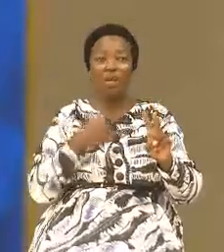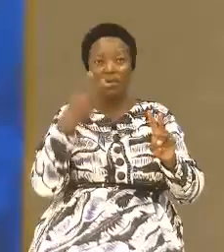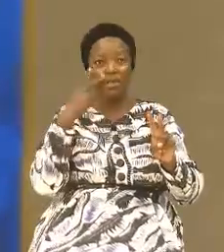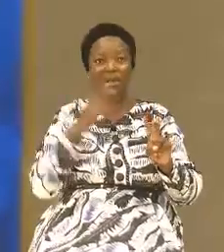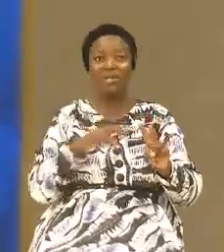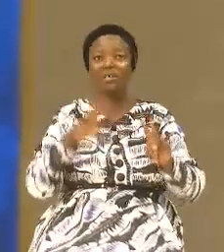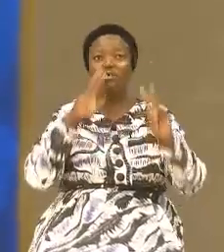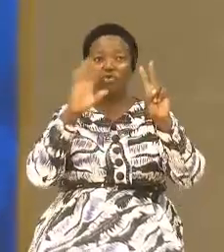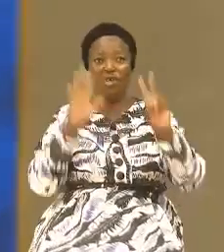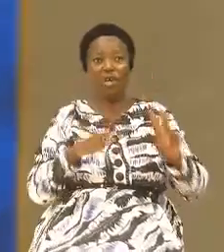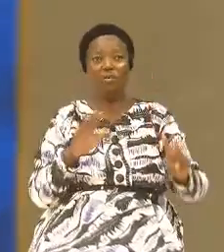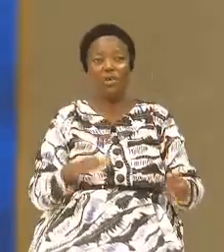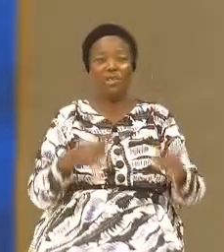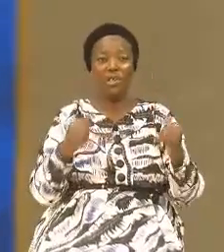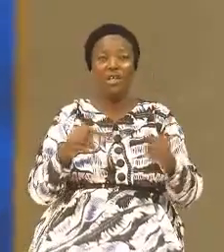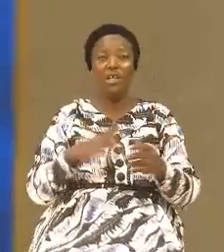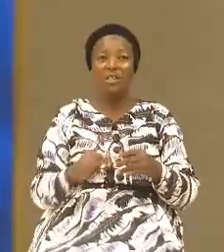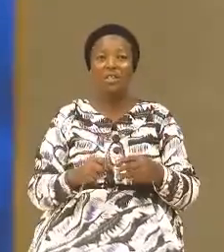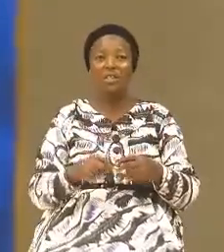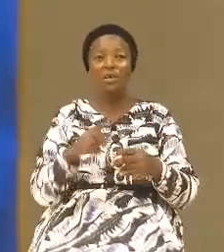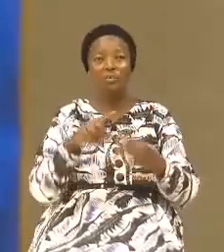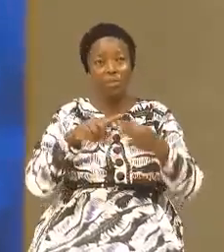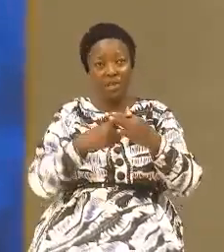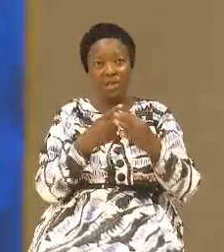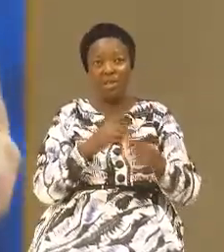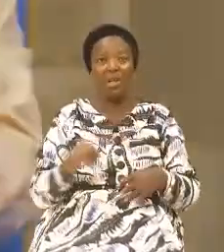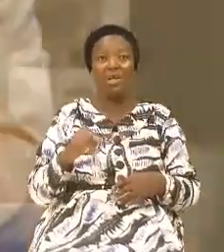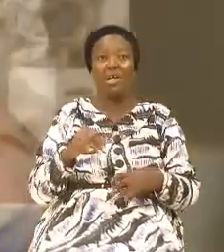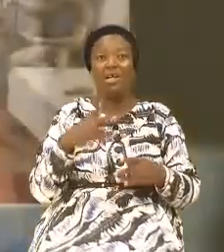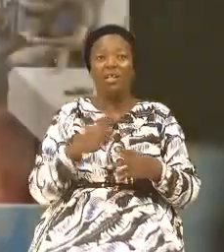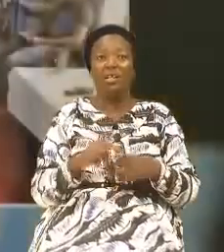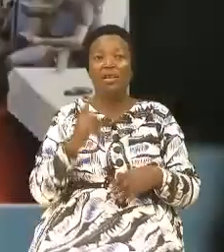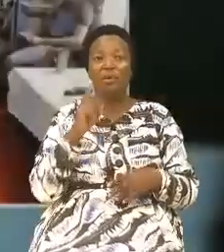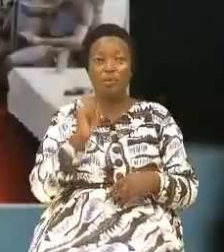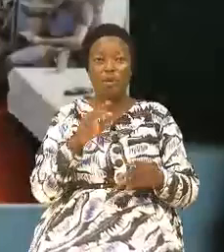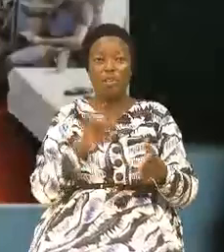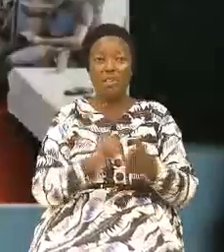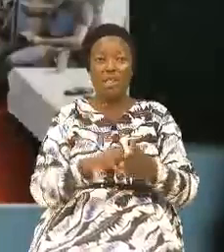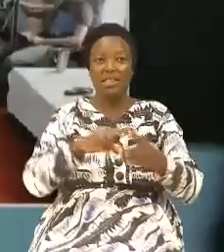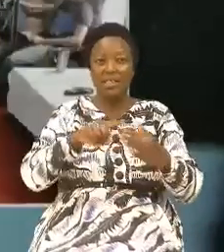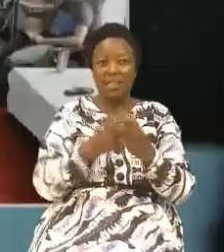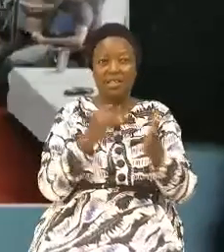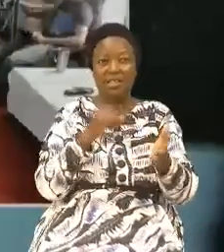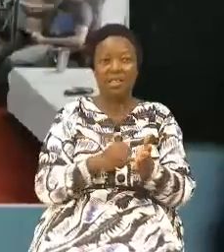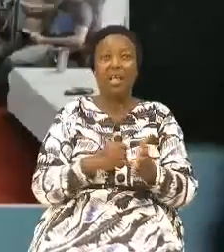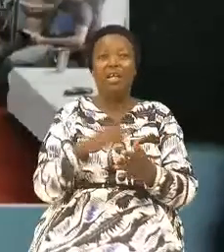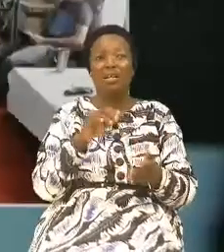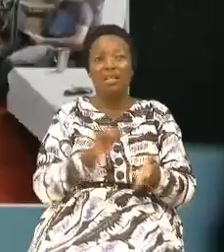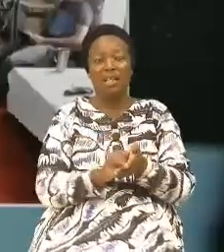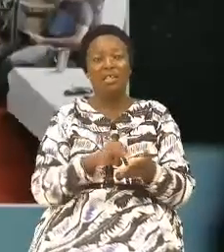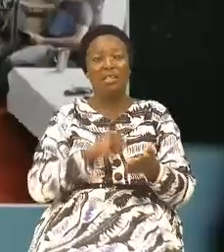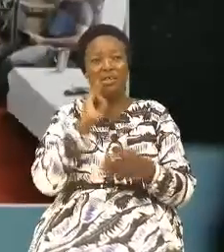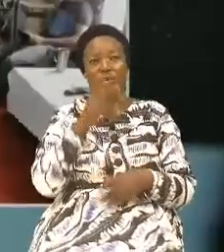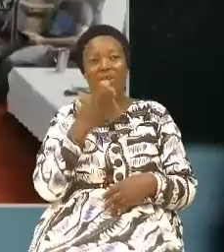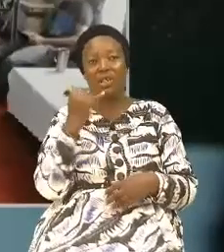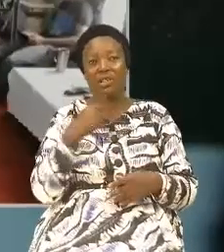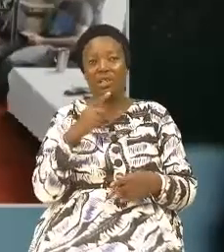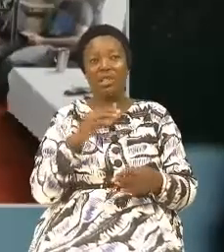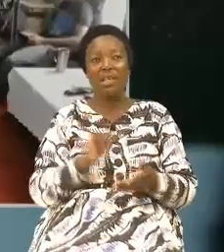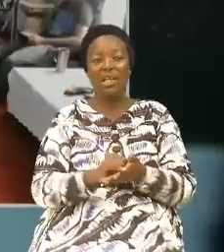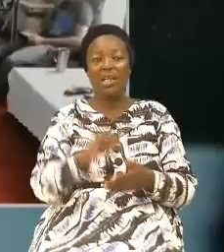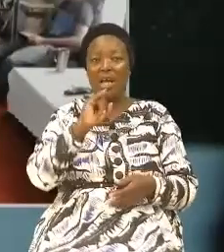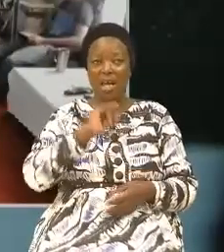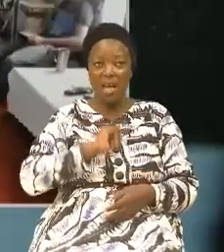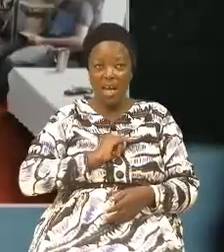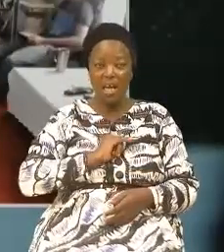the source, the source. That's the one that said, I. He said it on the first line. And then